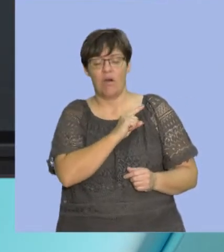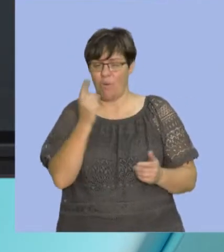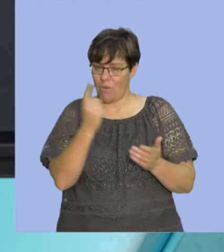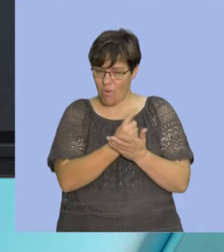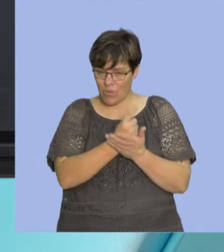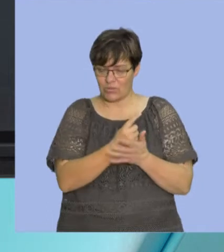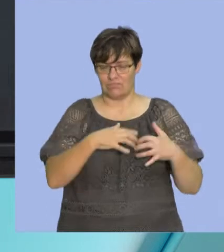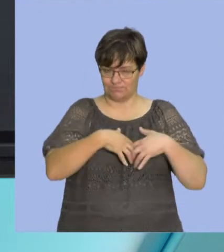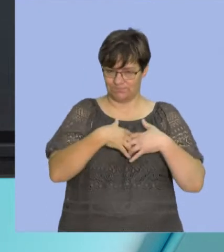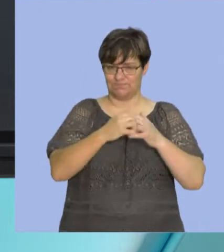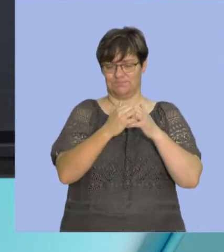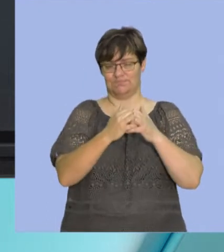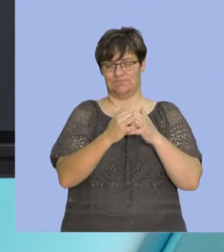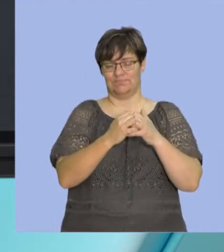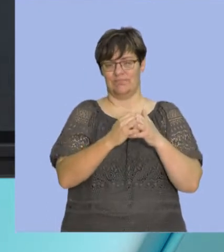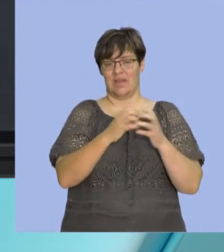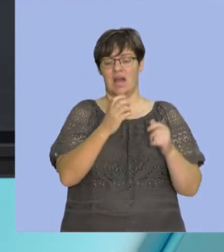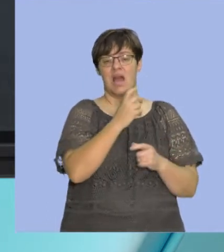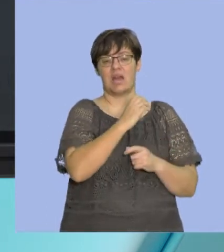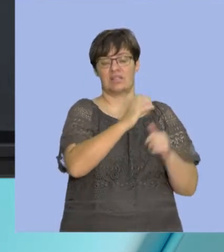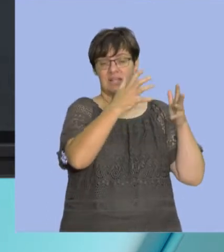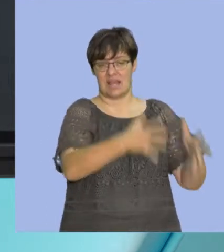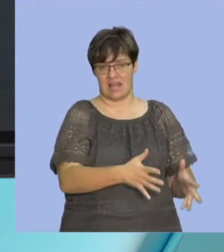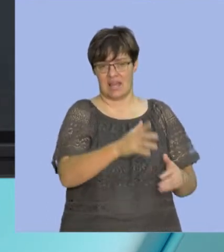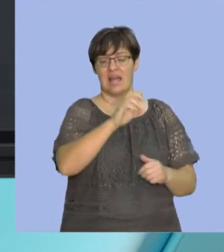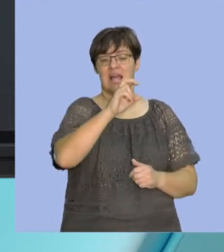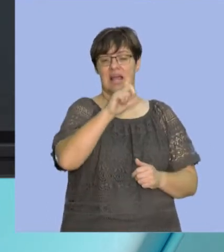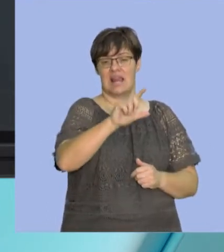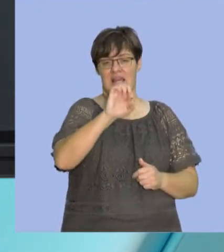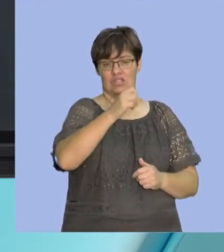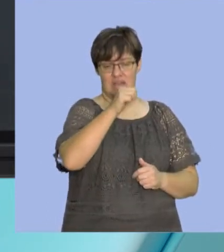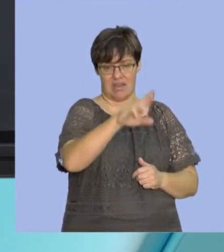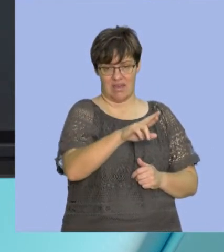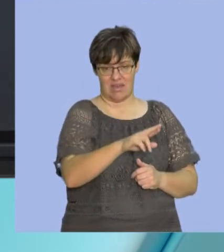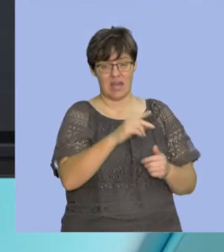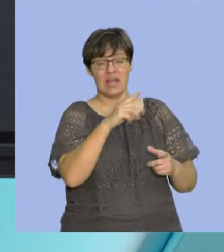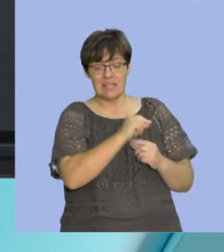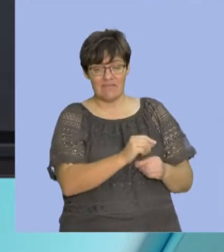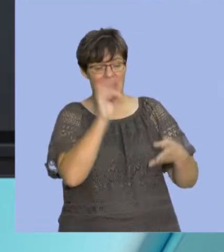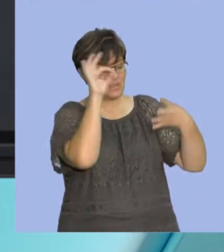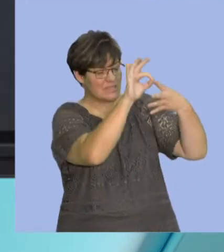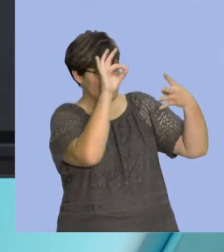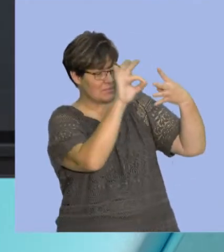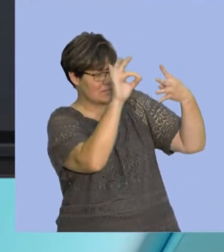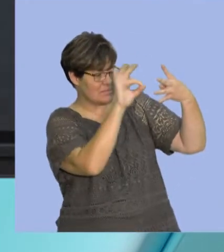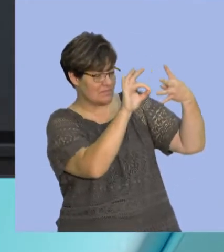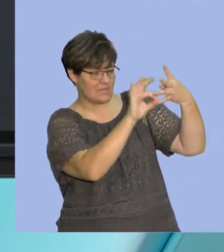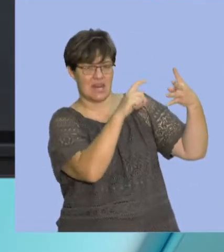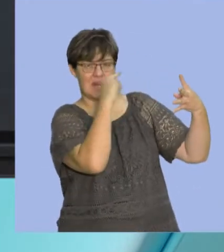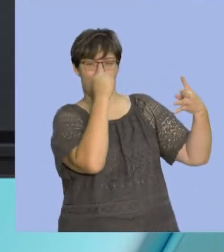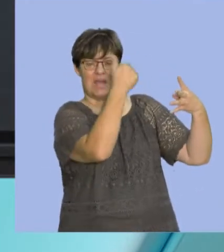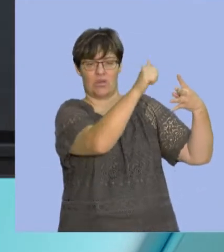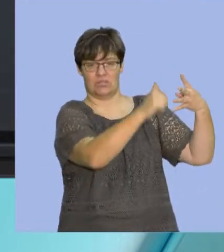also draw up the creditors ledger, wherein we will find specific accounts